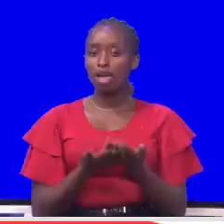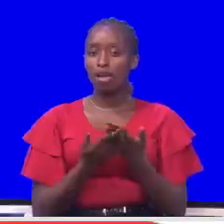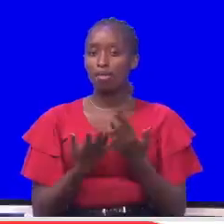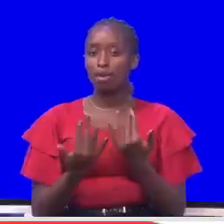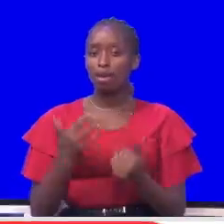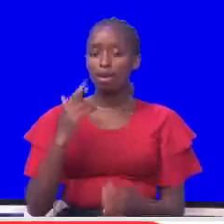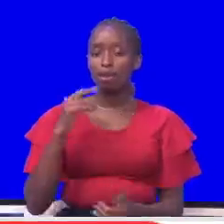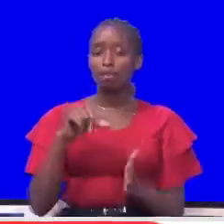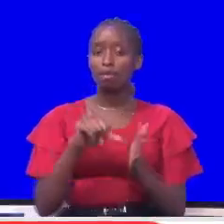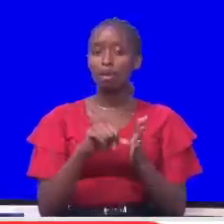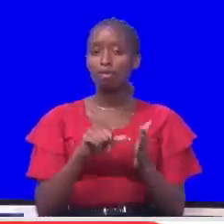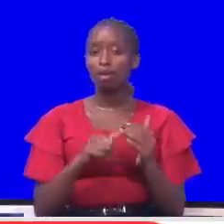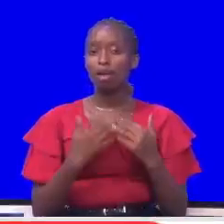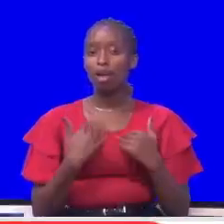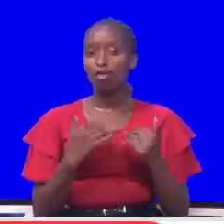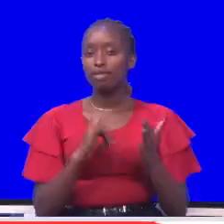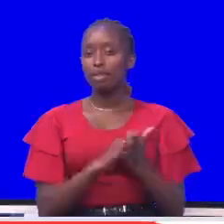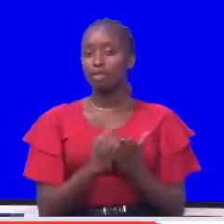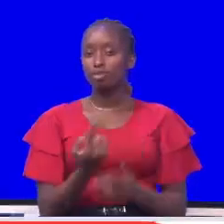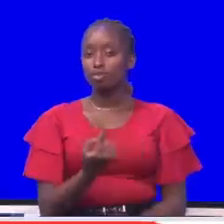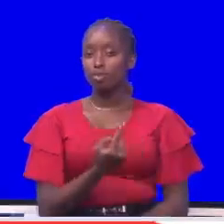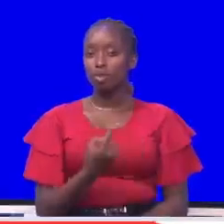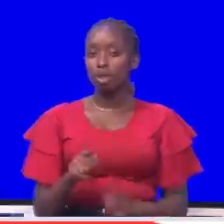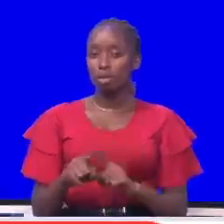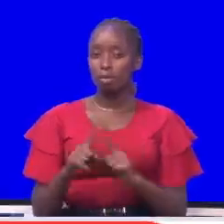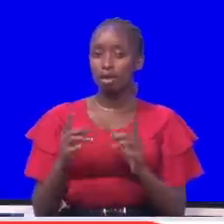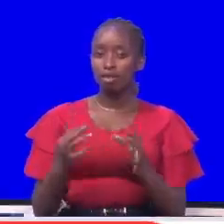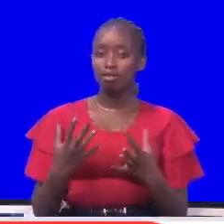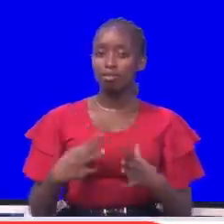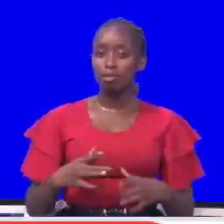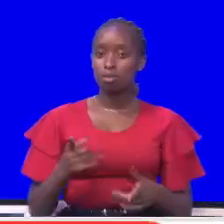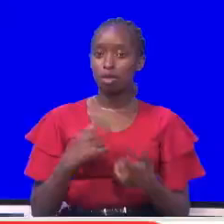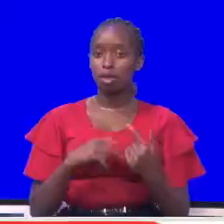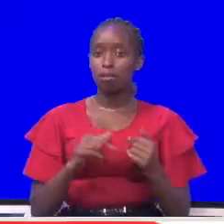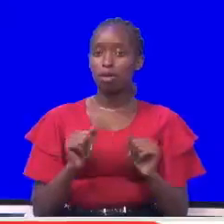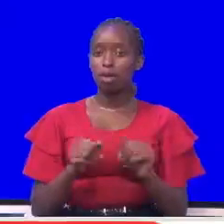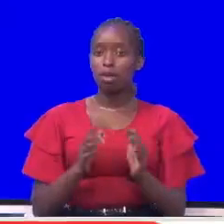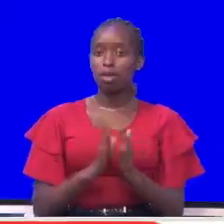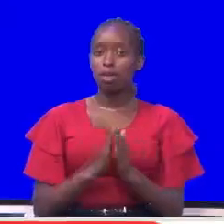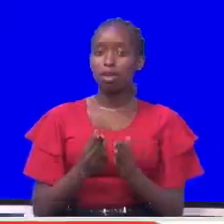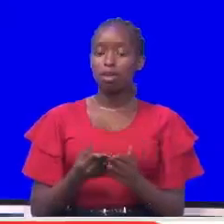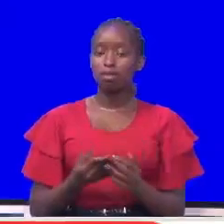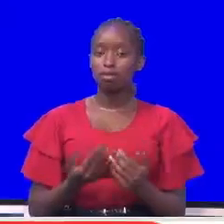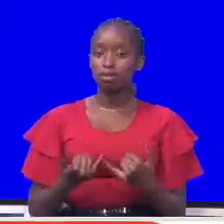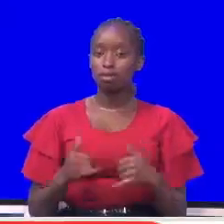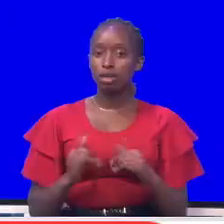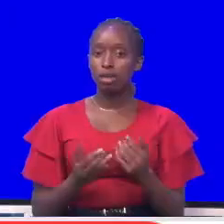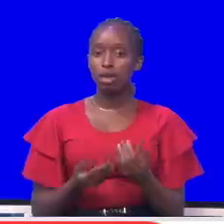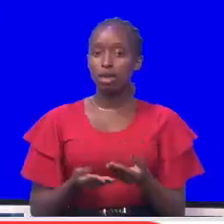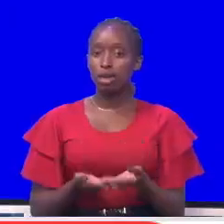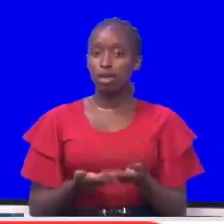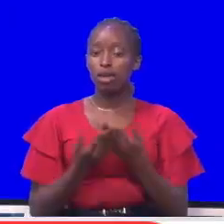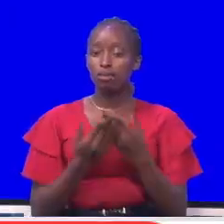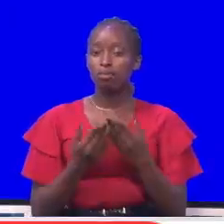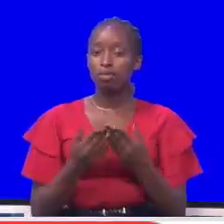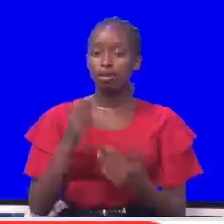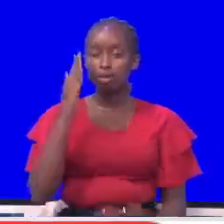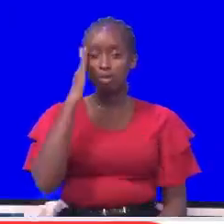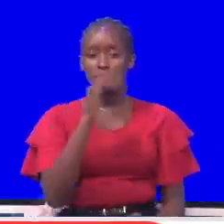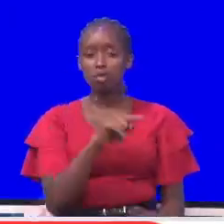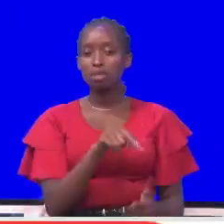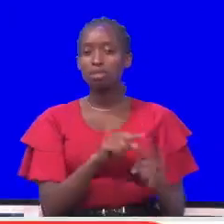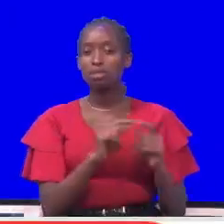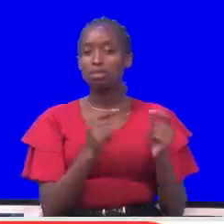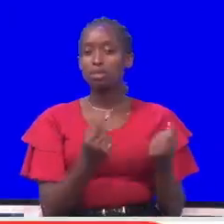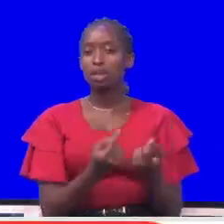the problem we had. But if some people can come and chip in and help us, and you know, this is a team now, this